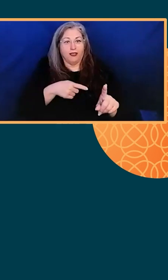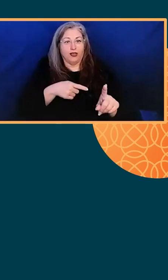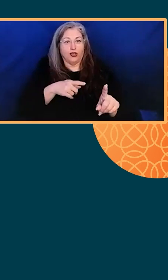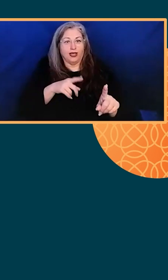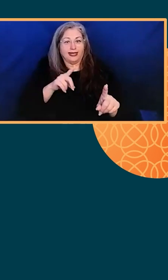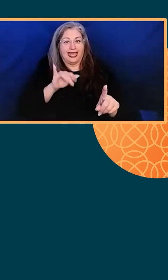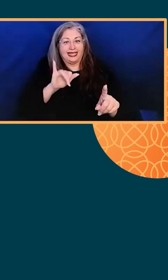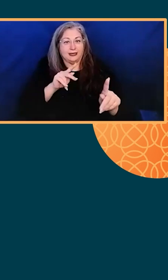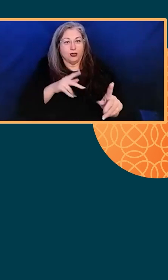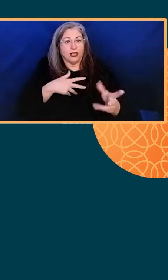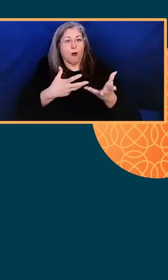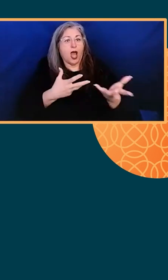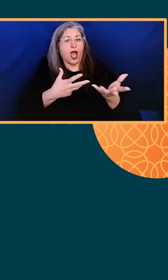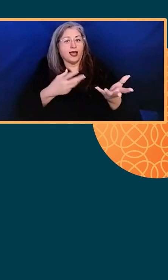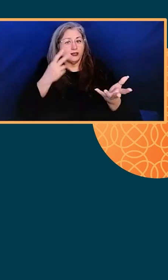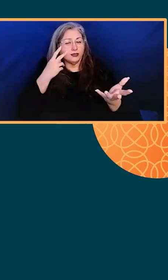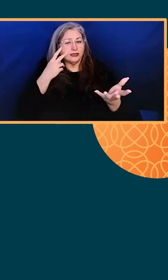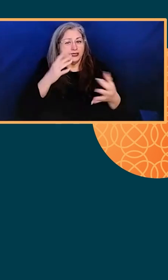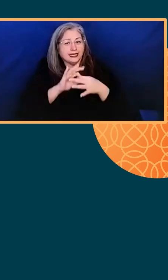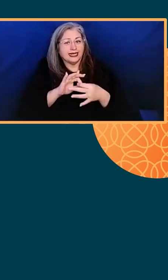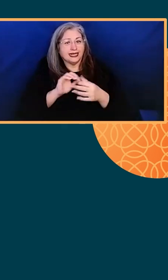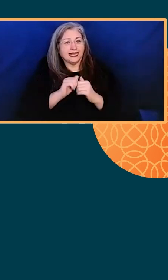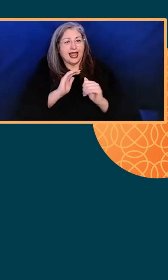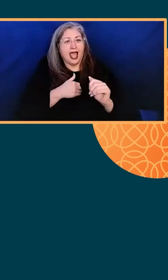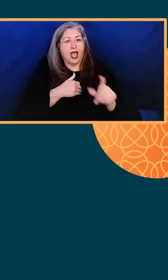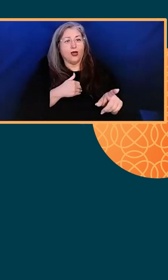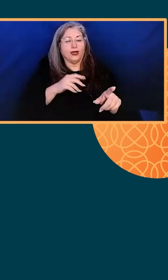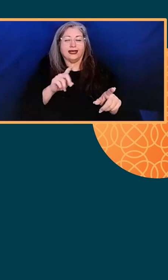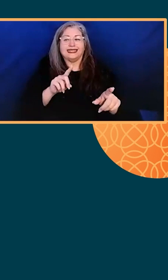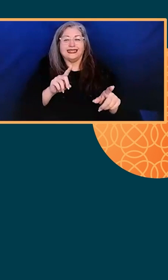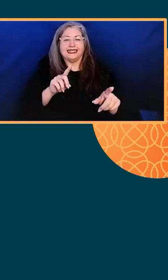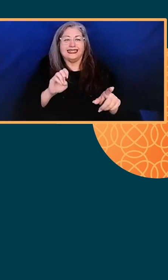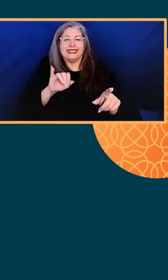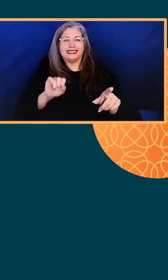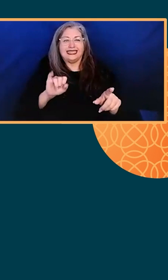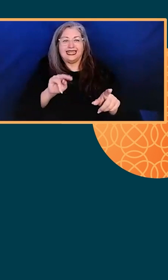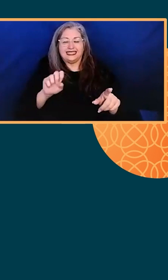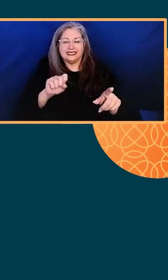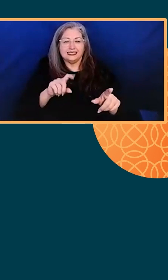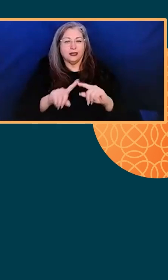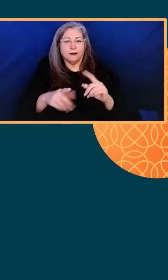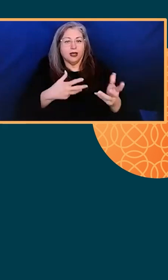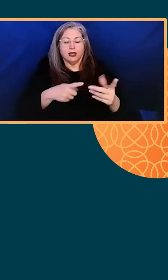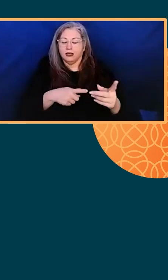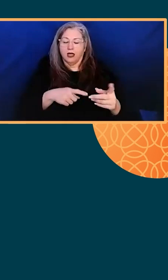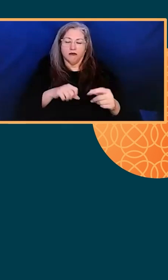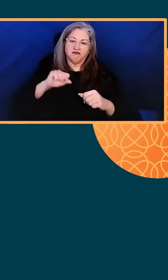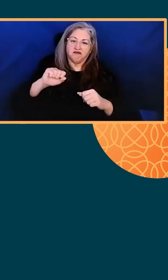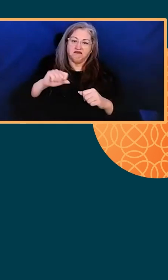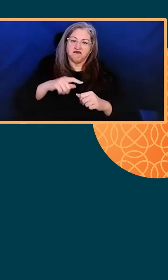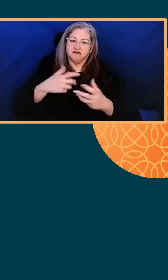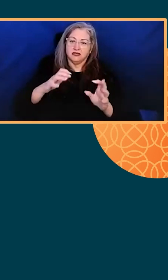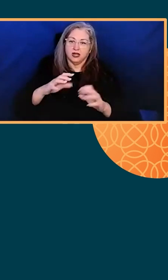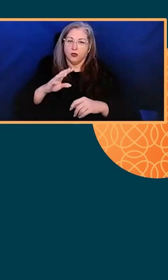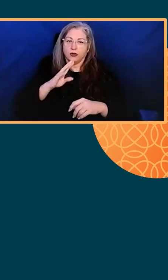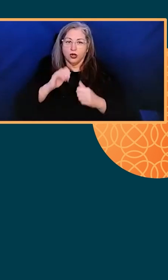connect around our Desiness, and they would really push back. Like they wouldn't want to speak